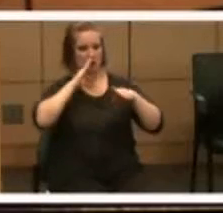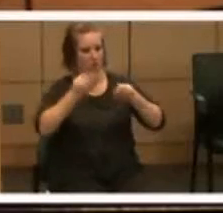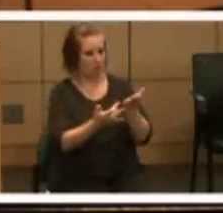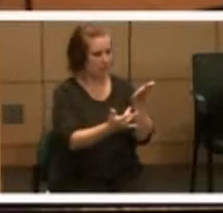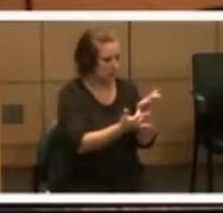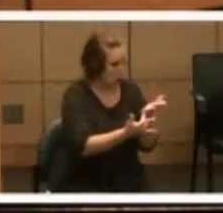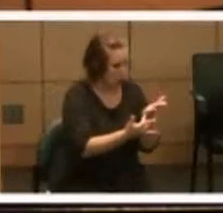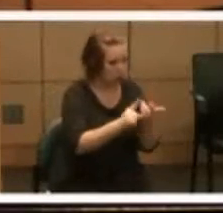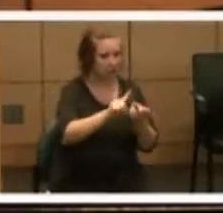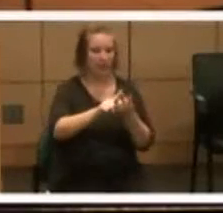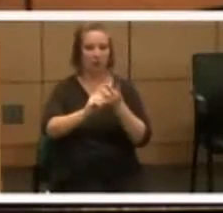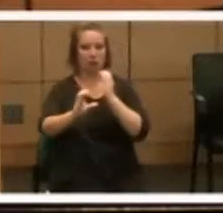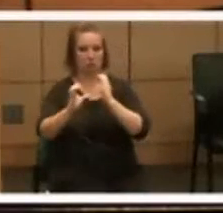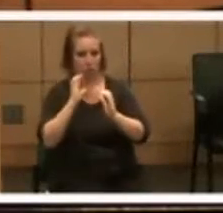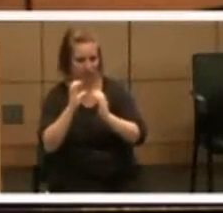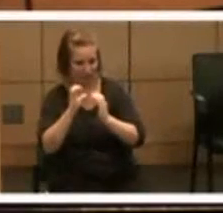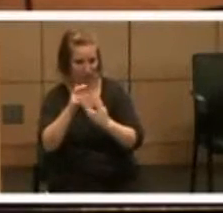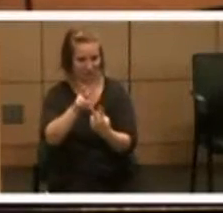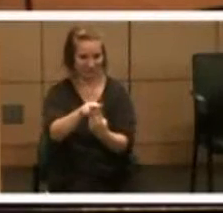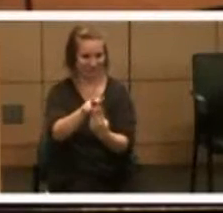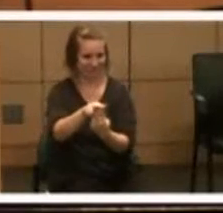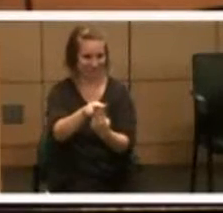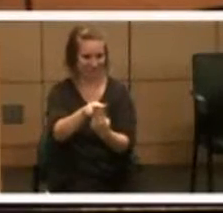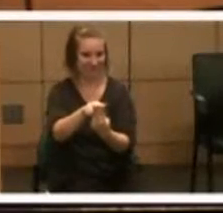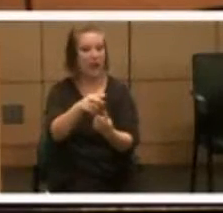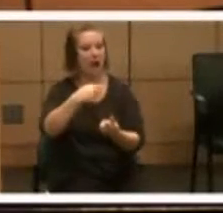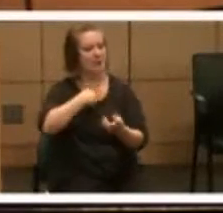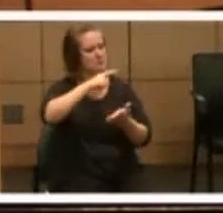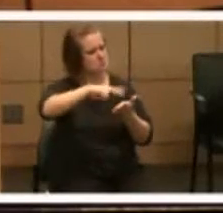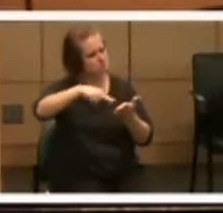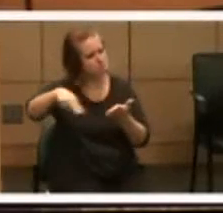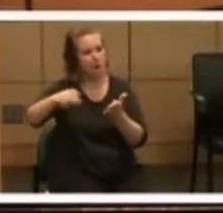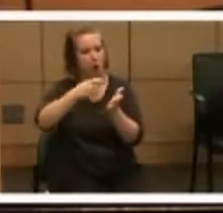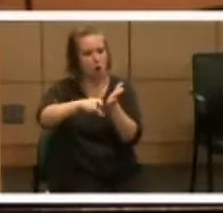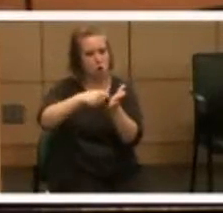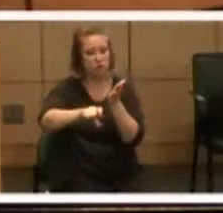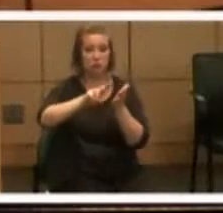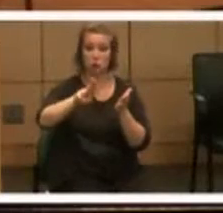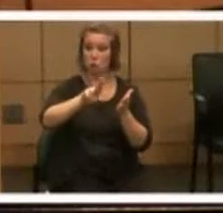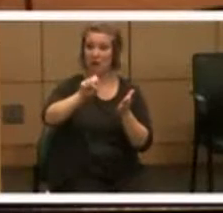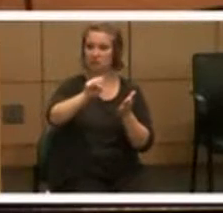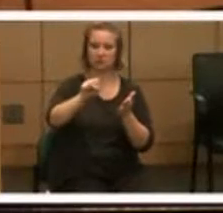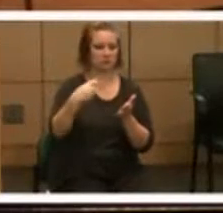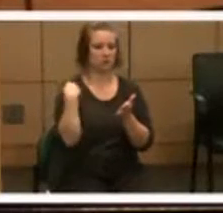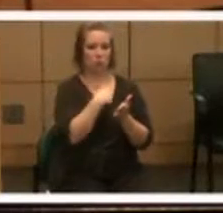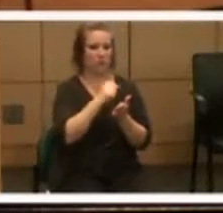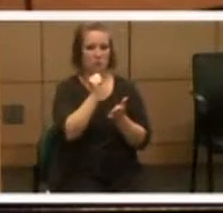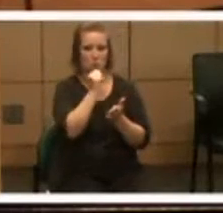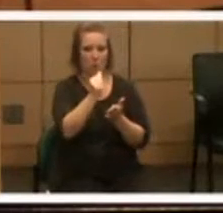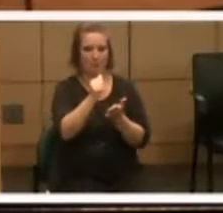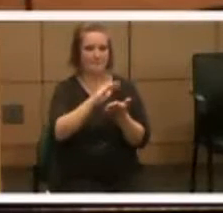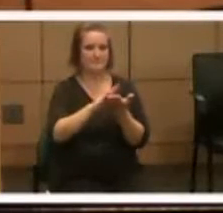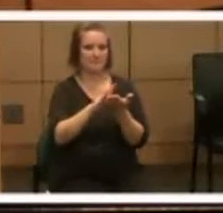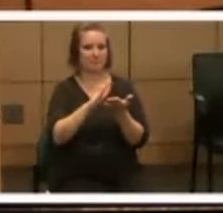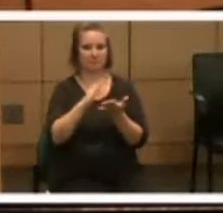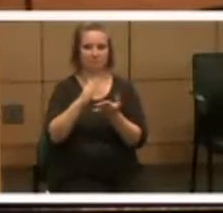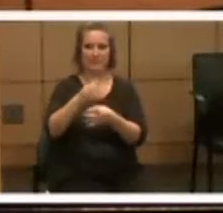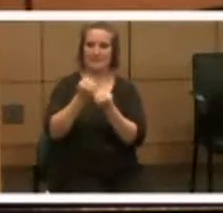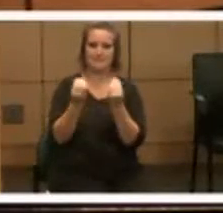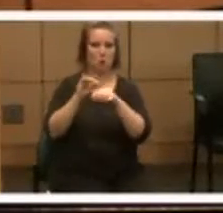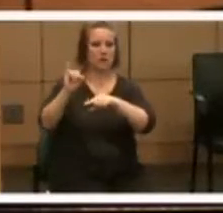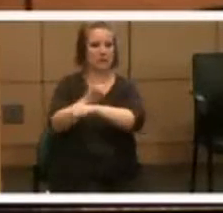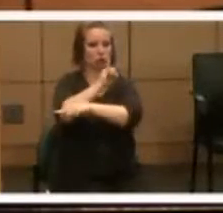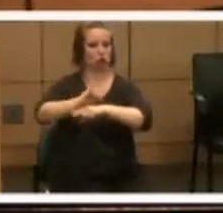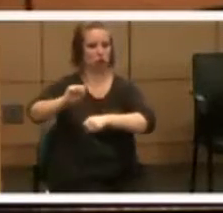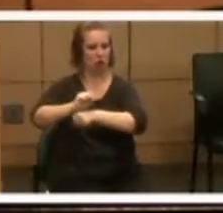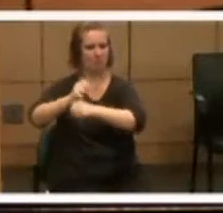driven. And I've been following articles where in the US, we're not going to get more industrial jobs. They're